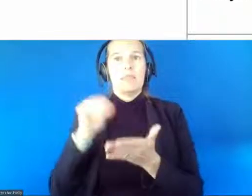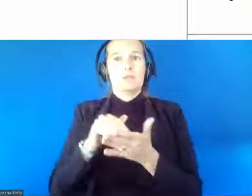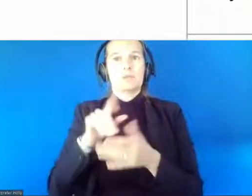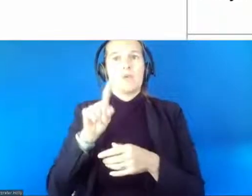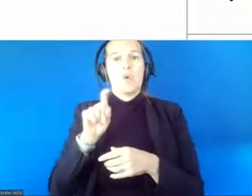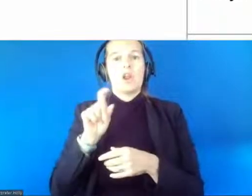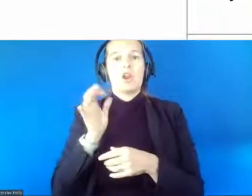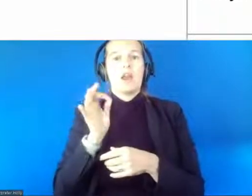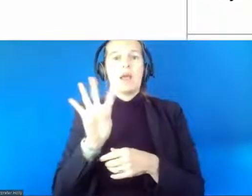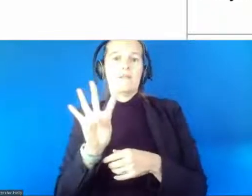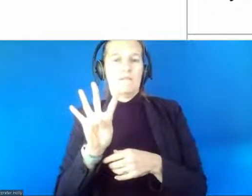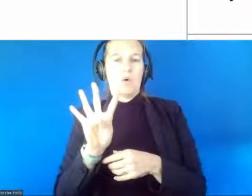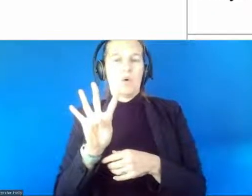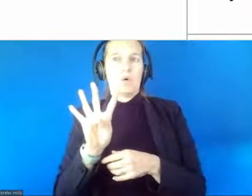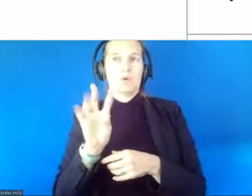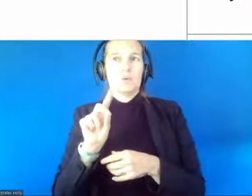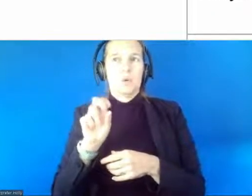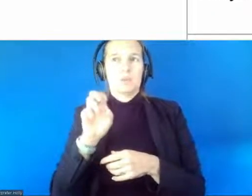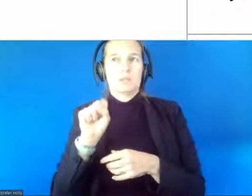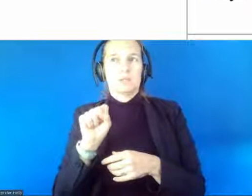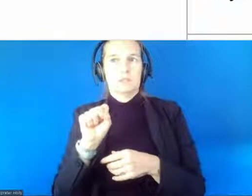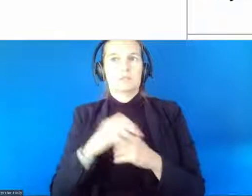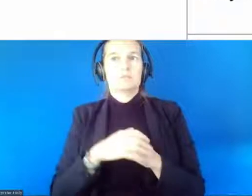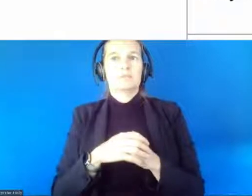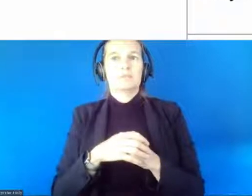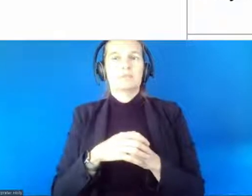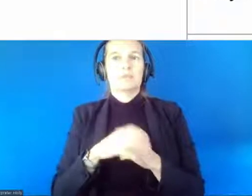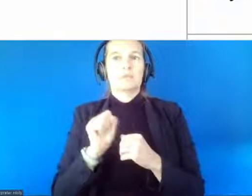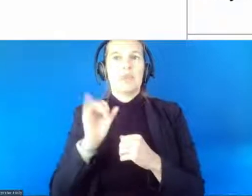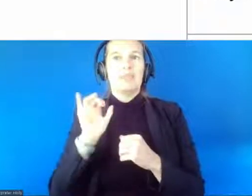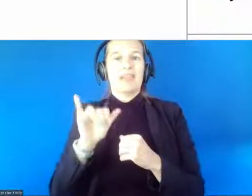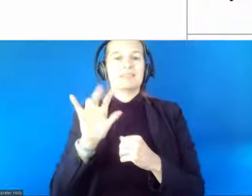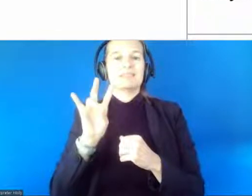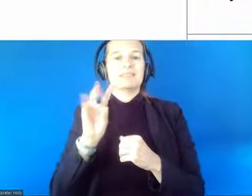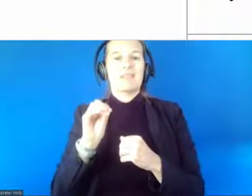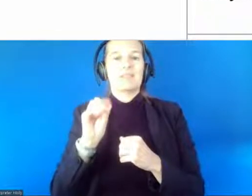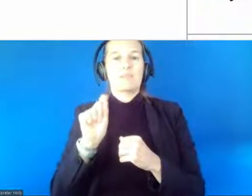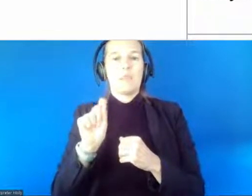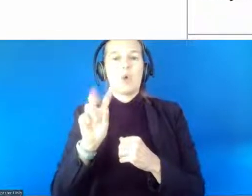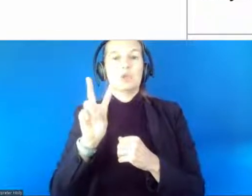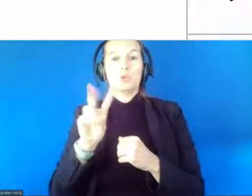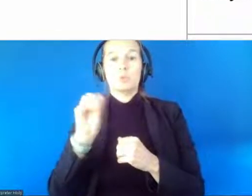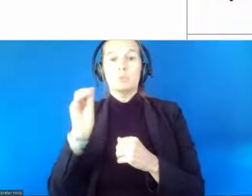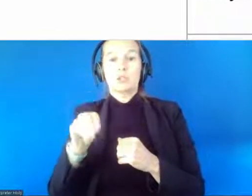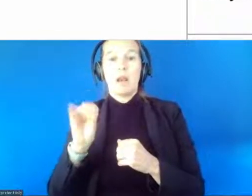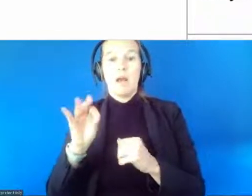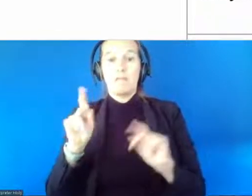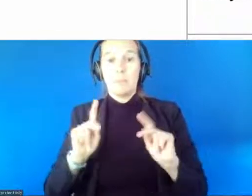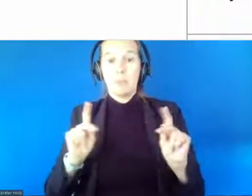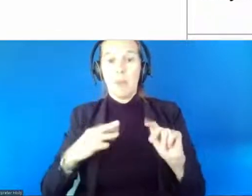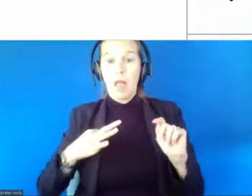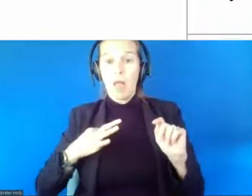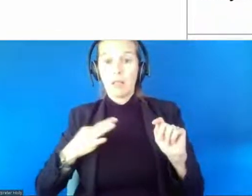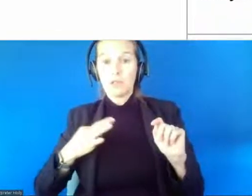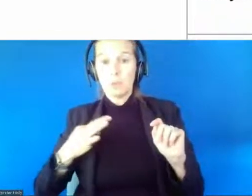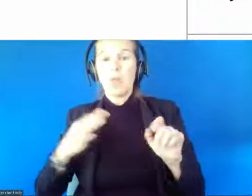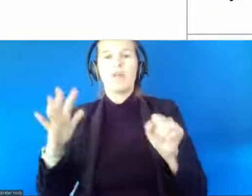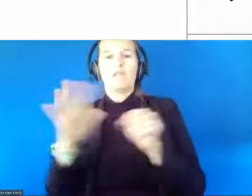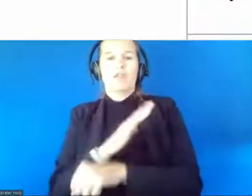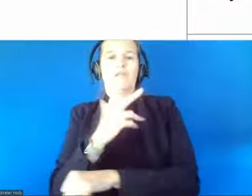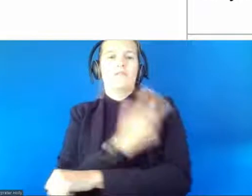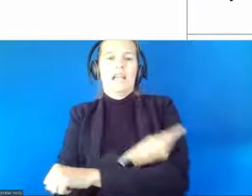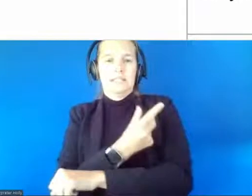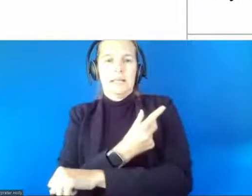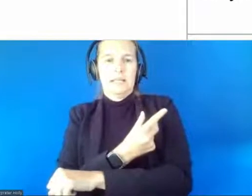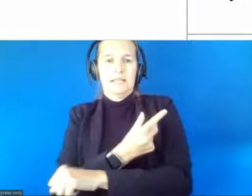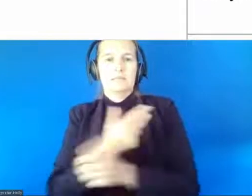109,194 doses, and that is 70.2% of eligible people fully vaccinated.